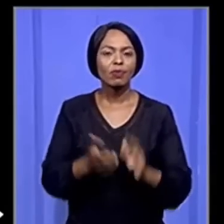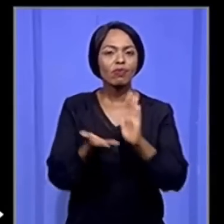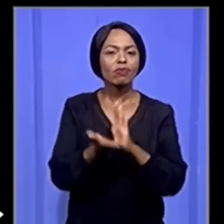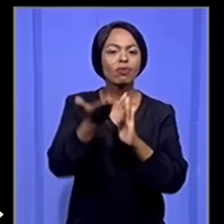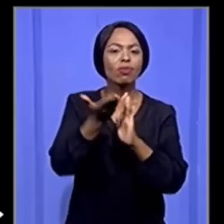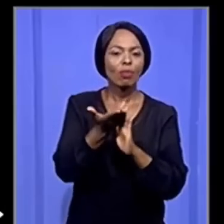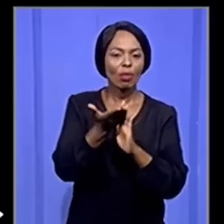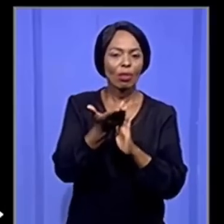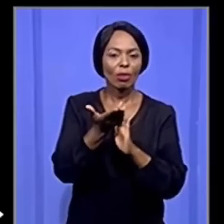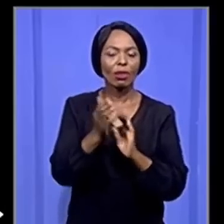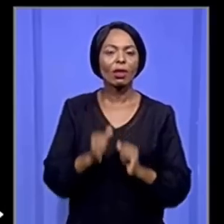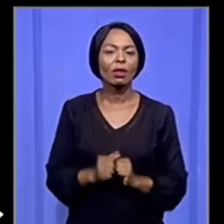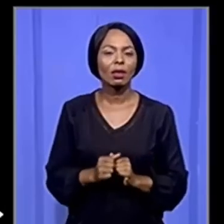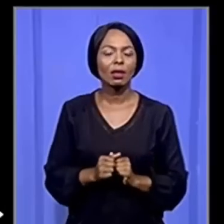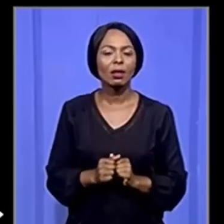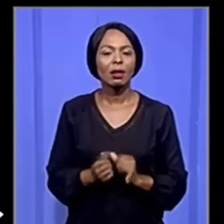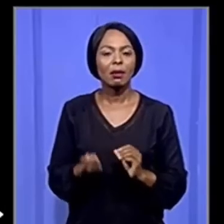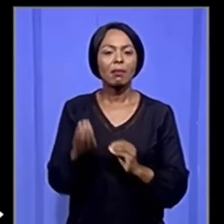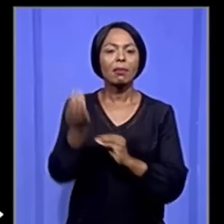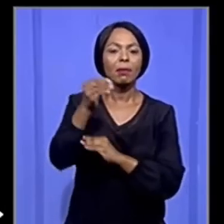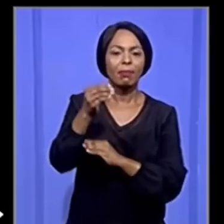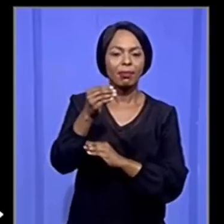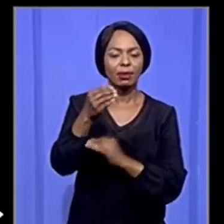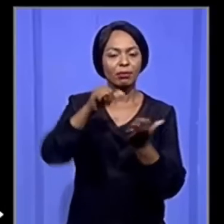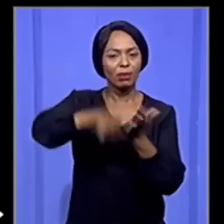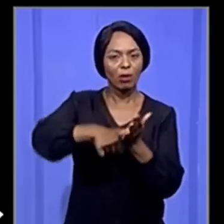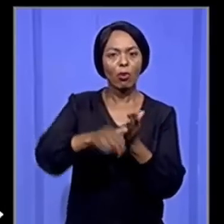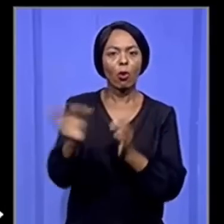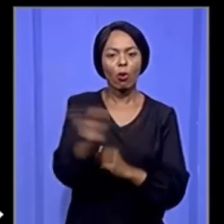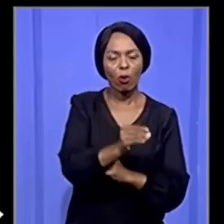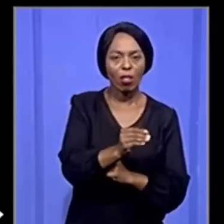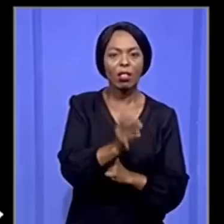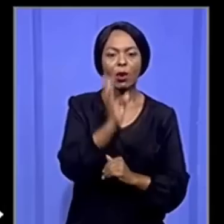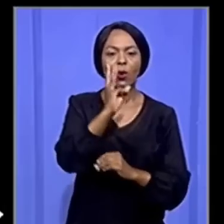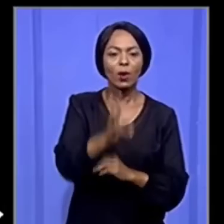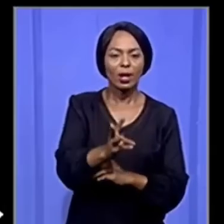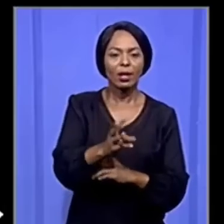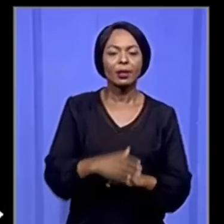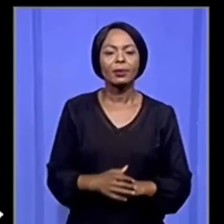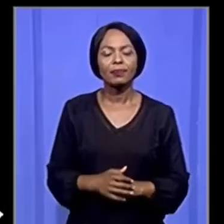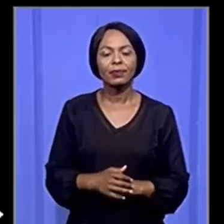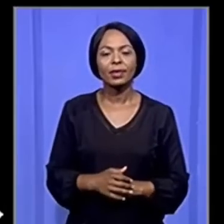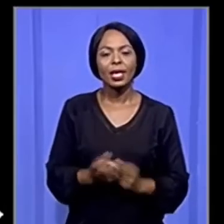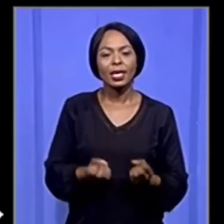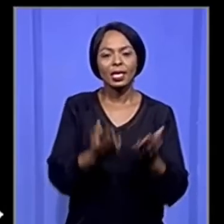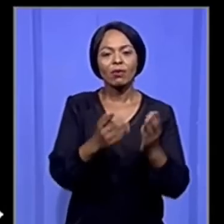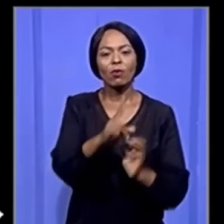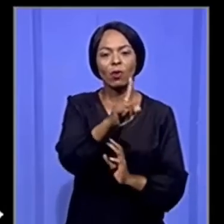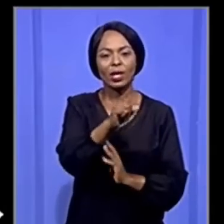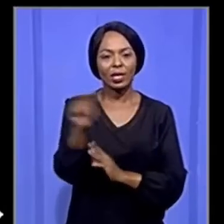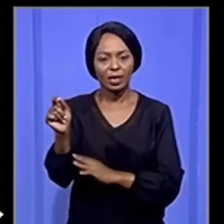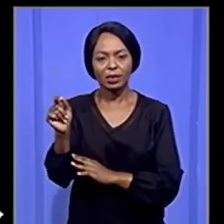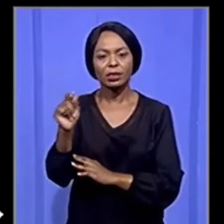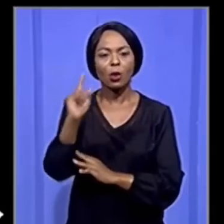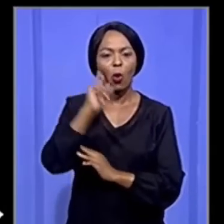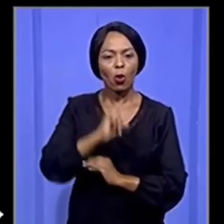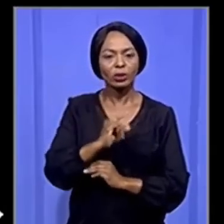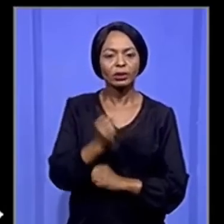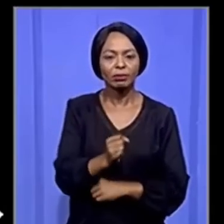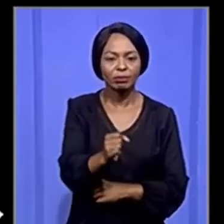access, permanent social grants are increased. We are giving them an increase of 100 rand to the old age